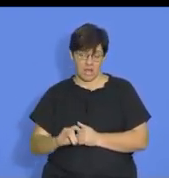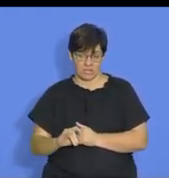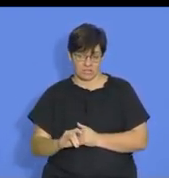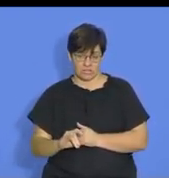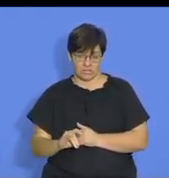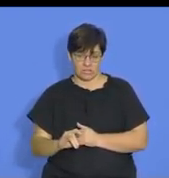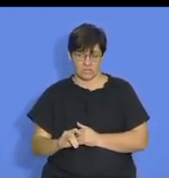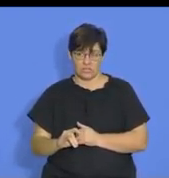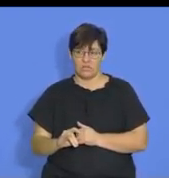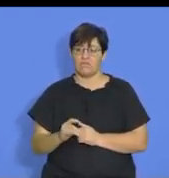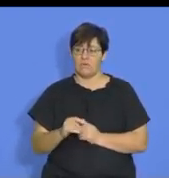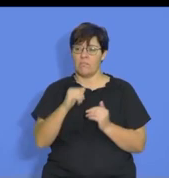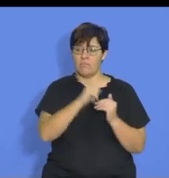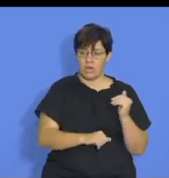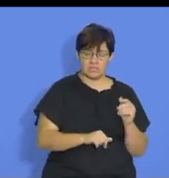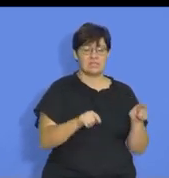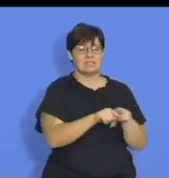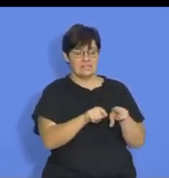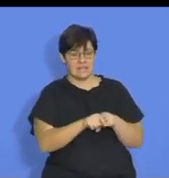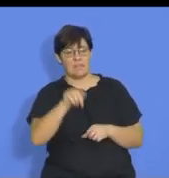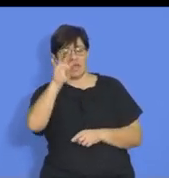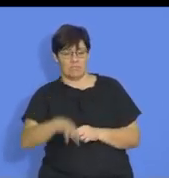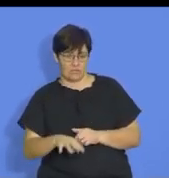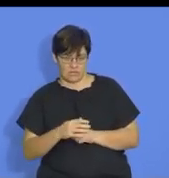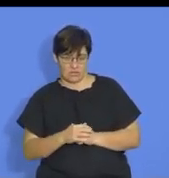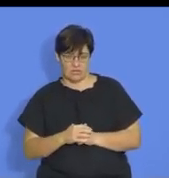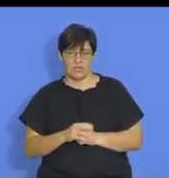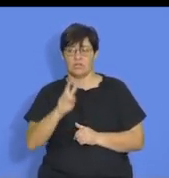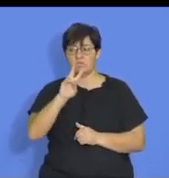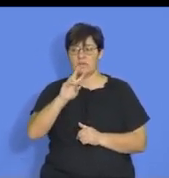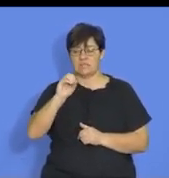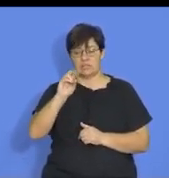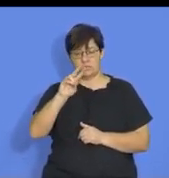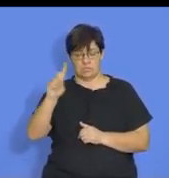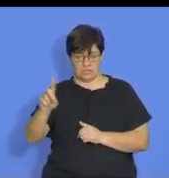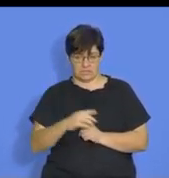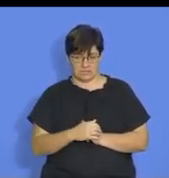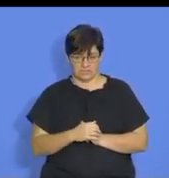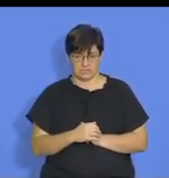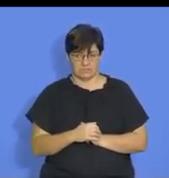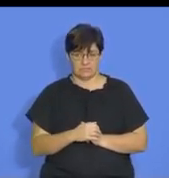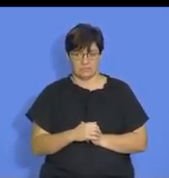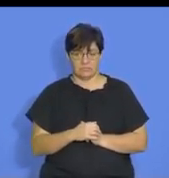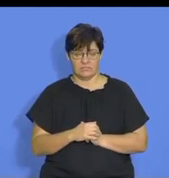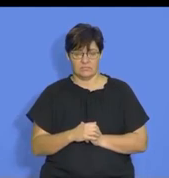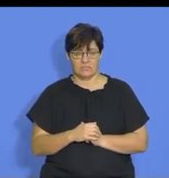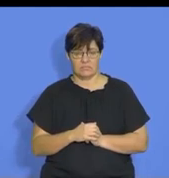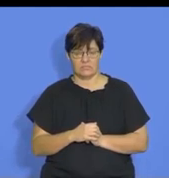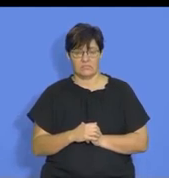her salary in March for the months of March and April